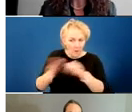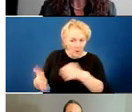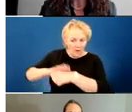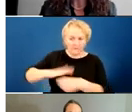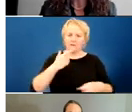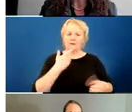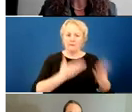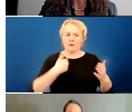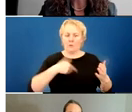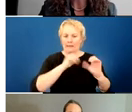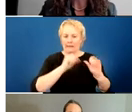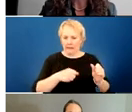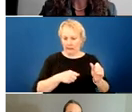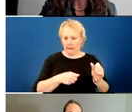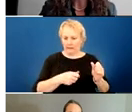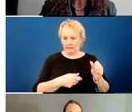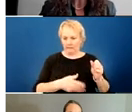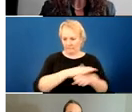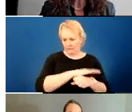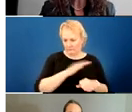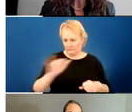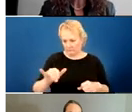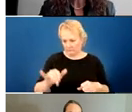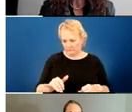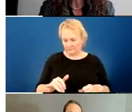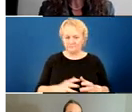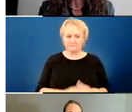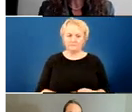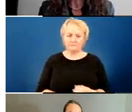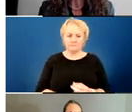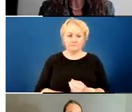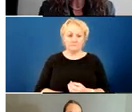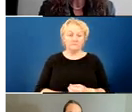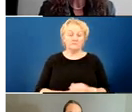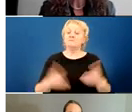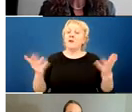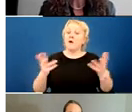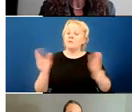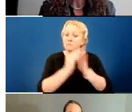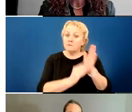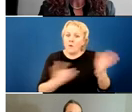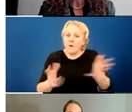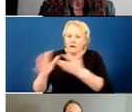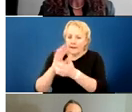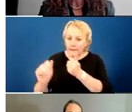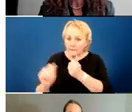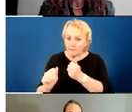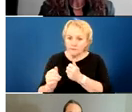in the gaps of what their insurance won't cover. Damage information, whether that's